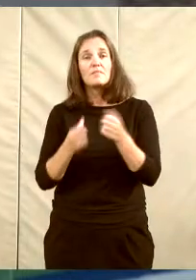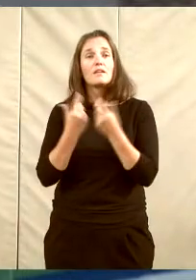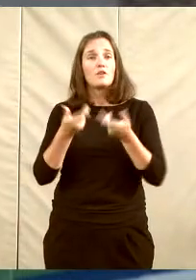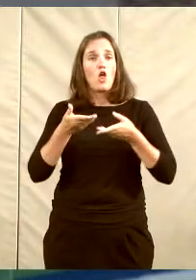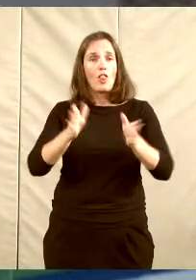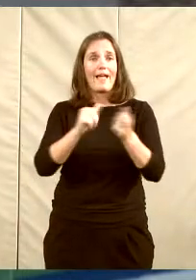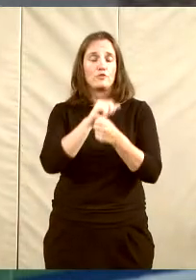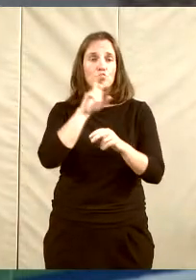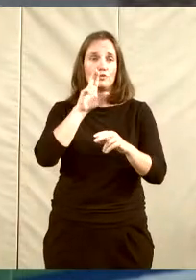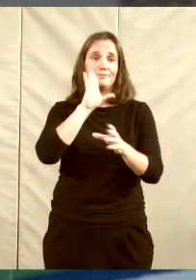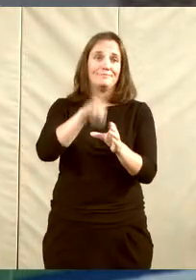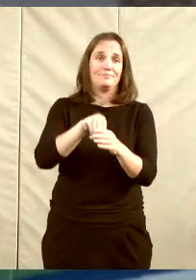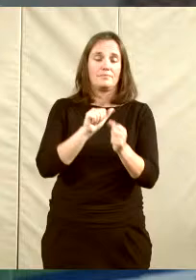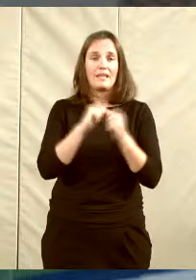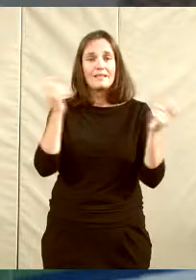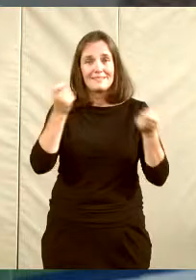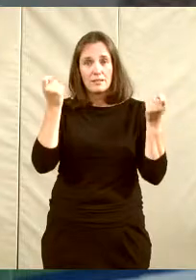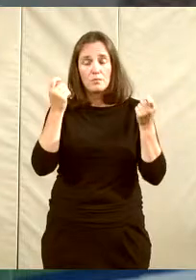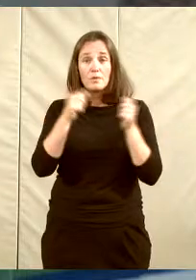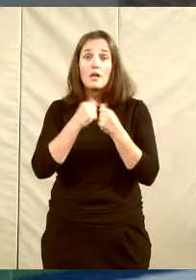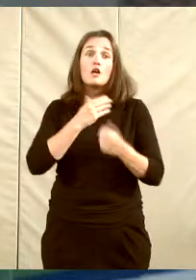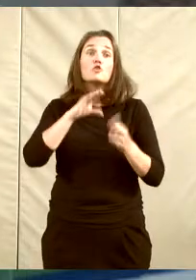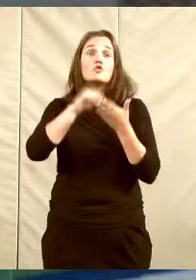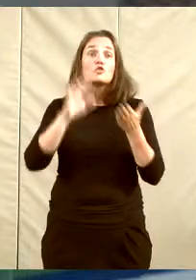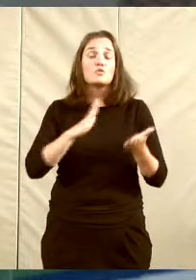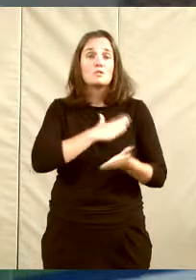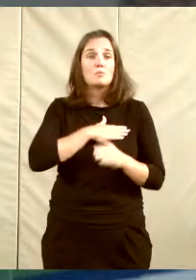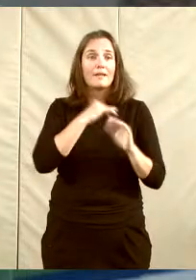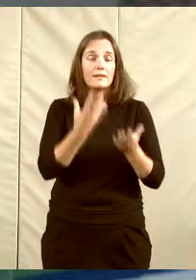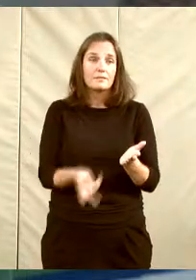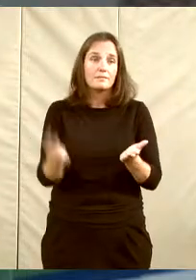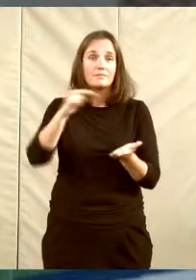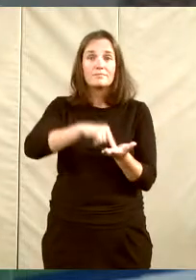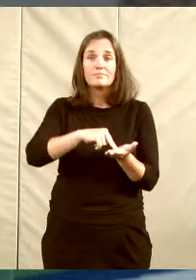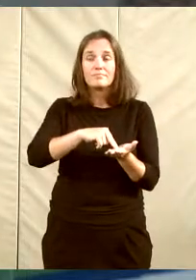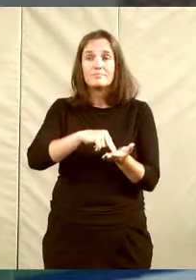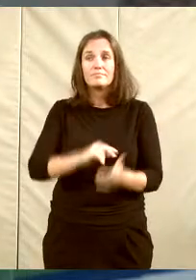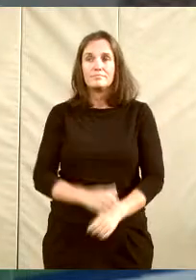ceremony. Students, please stand at this time. Welcome Dr. Brin back to the podium.